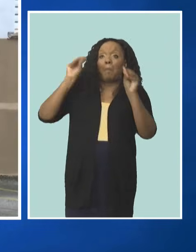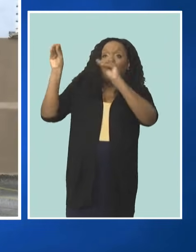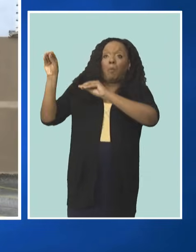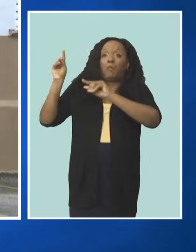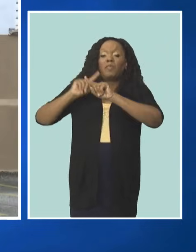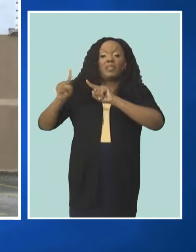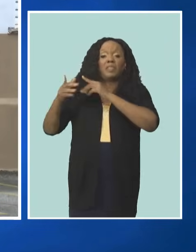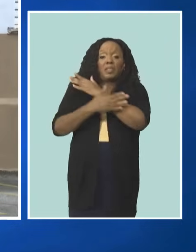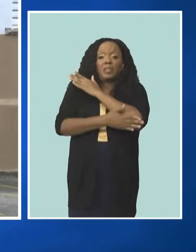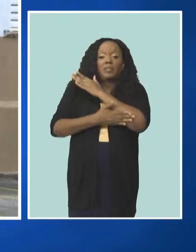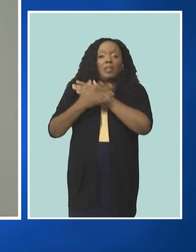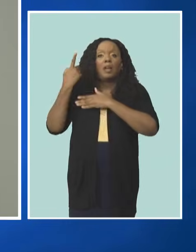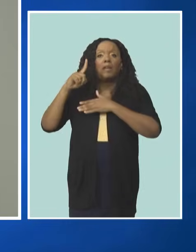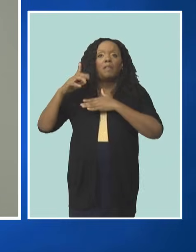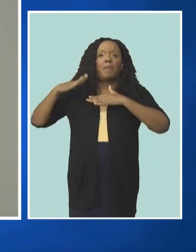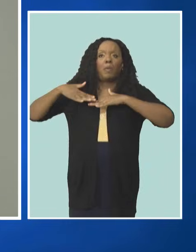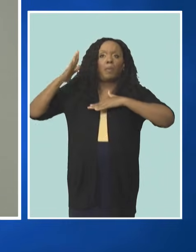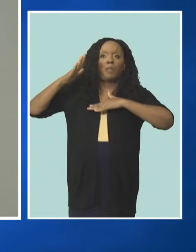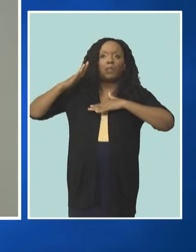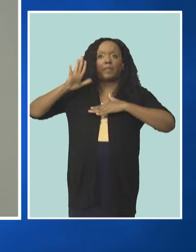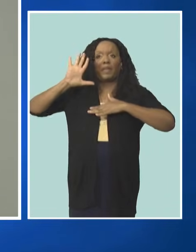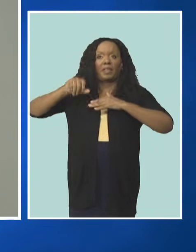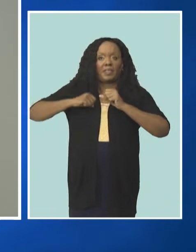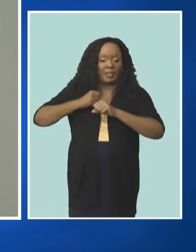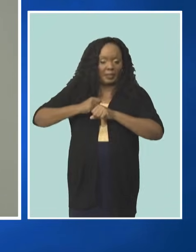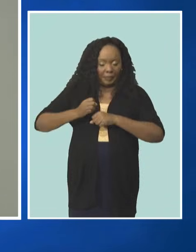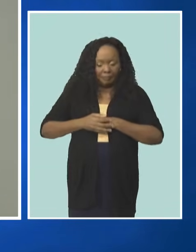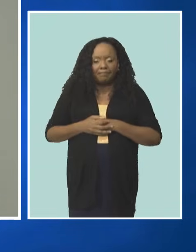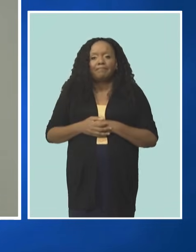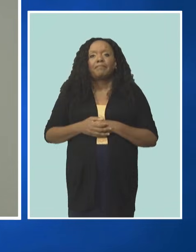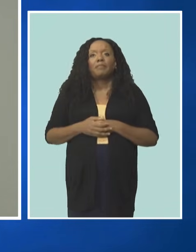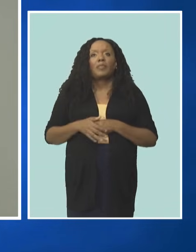more than 5 years. These are substantive numbers.